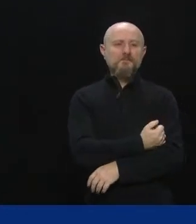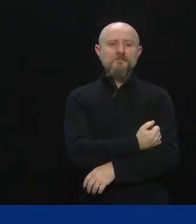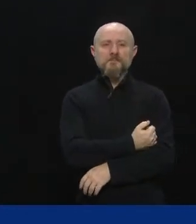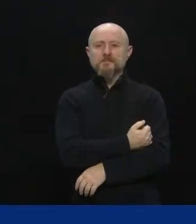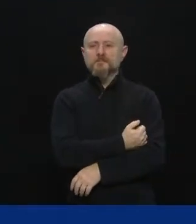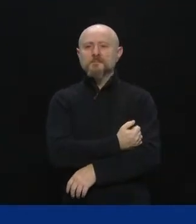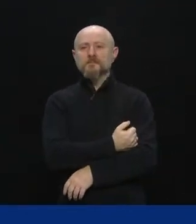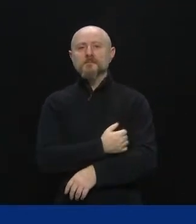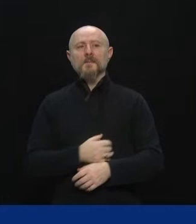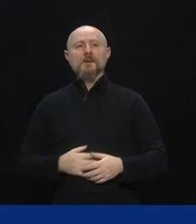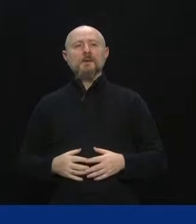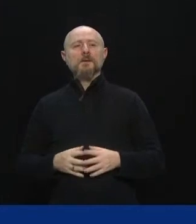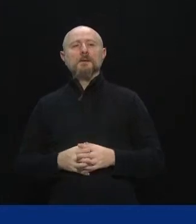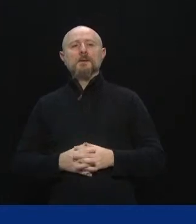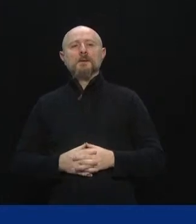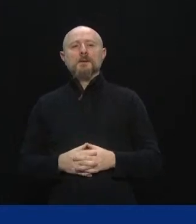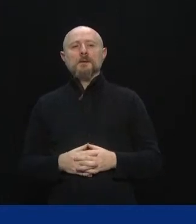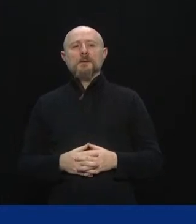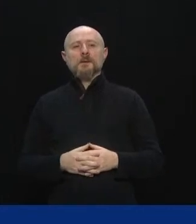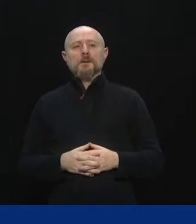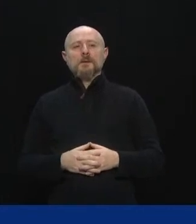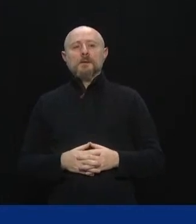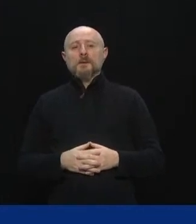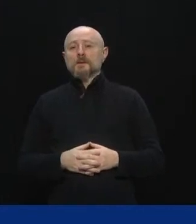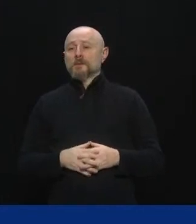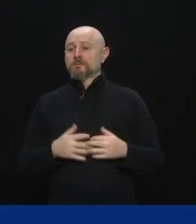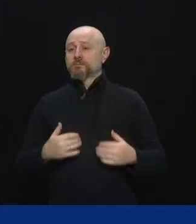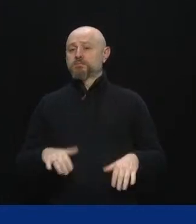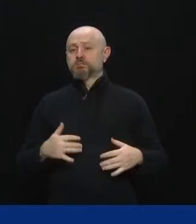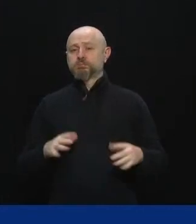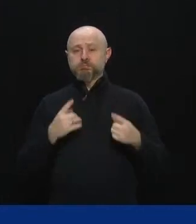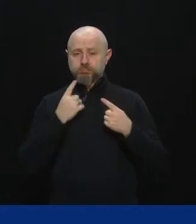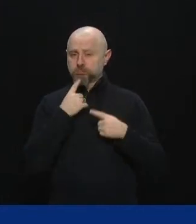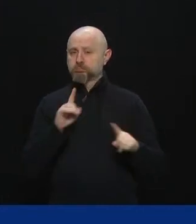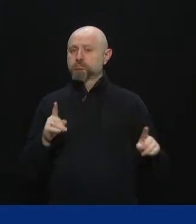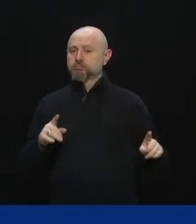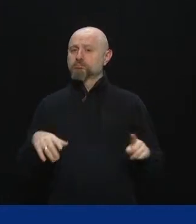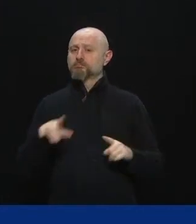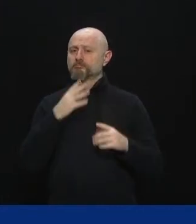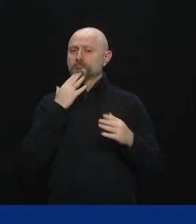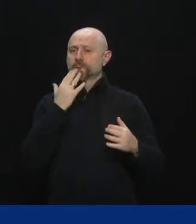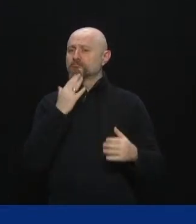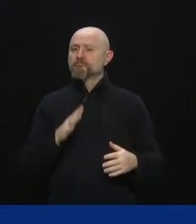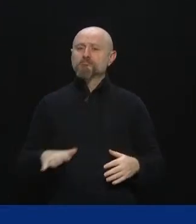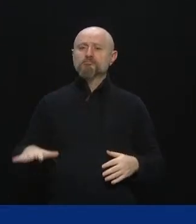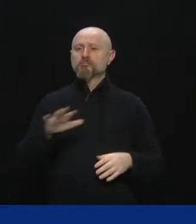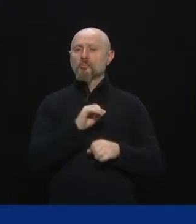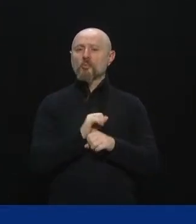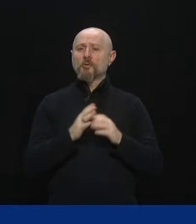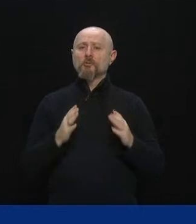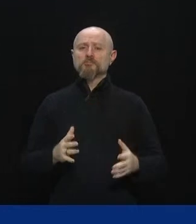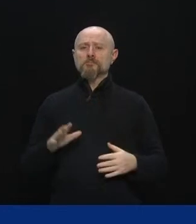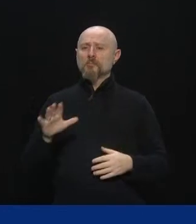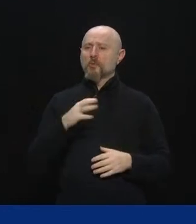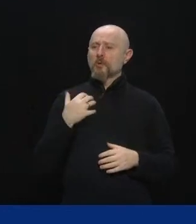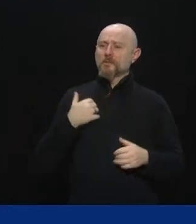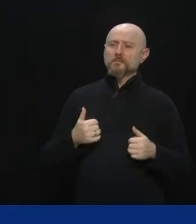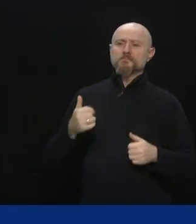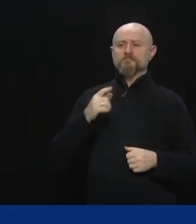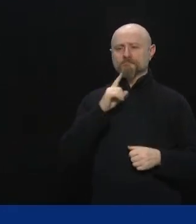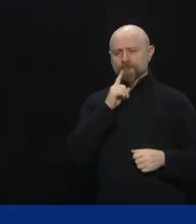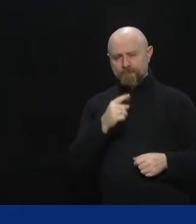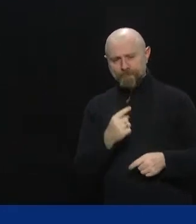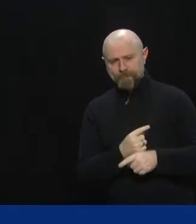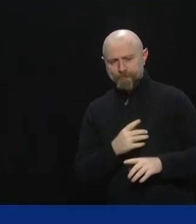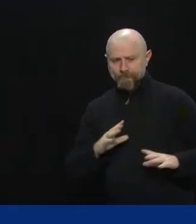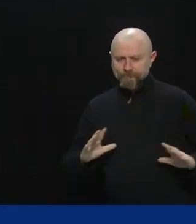it was an extraordinary accomplishment. I want to thank all the healthcare workers and their employers for getting us to do the right thing and getting